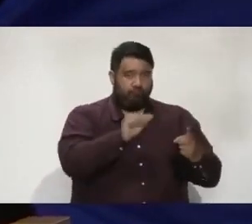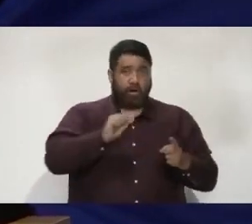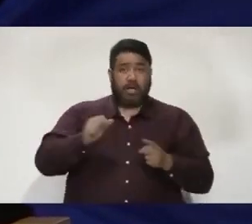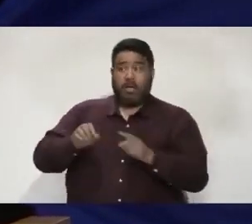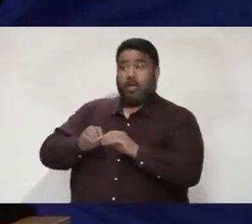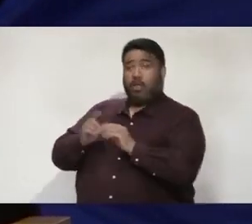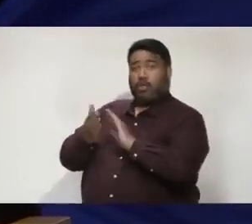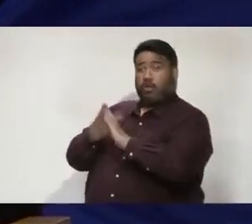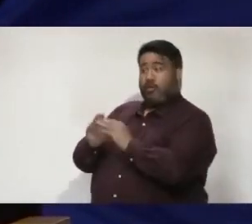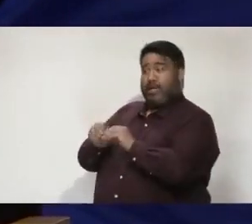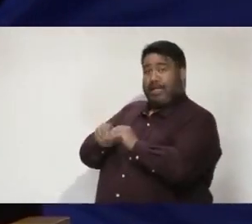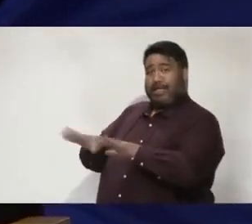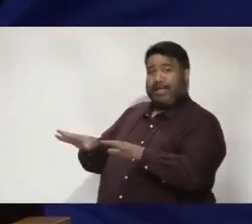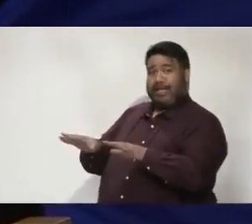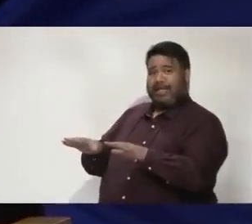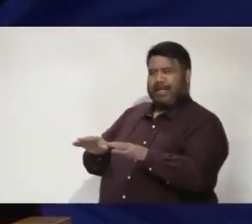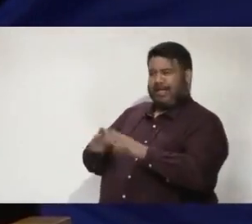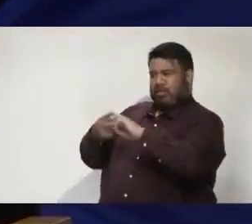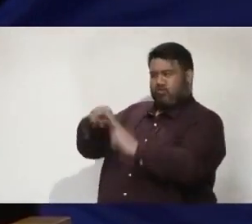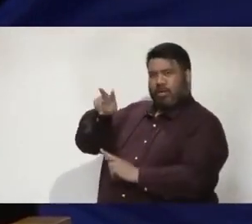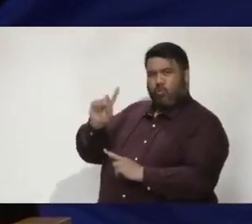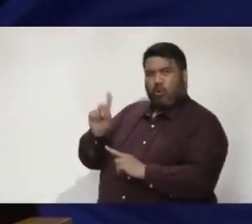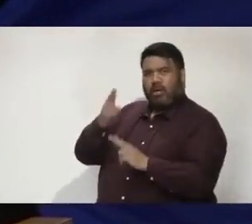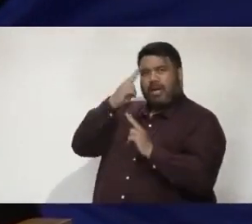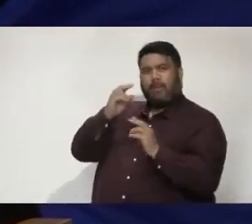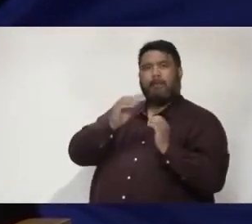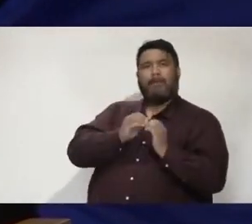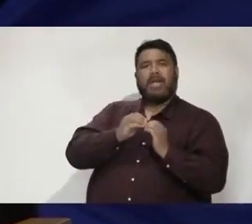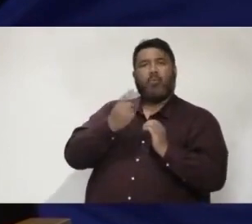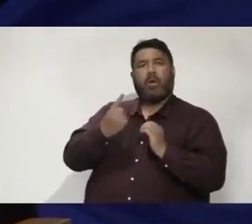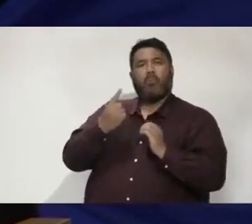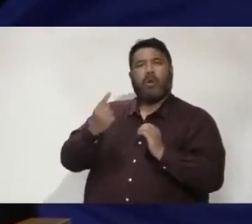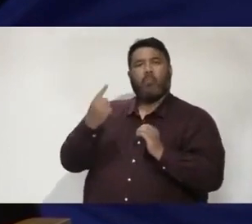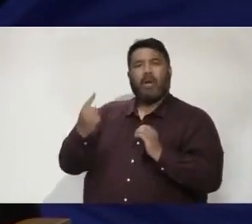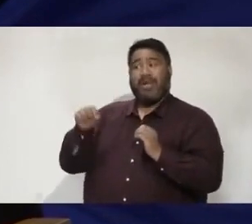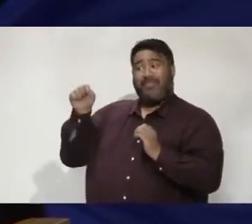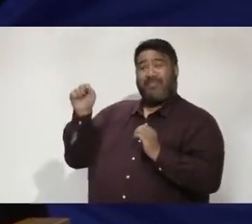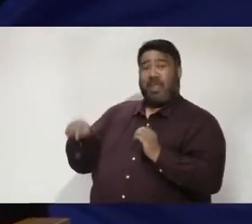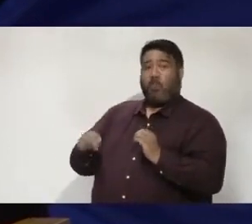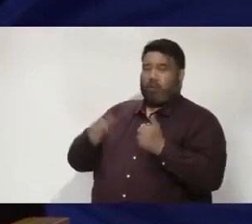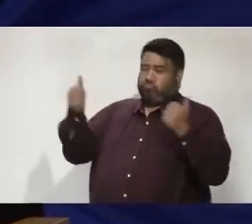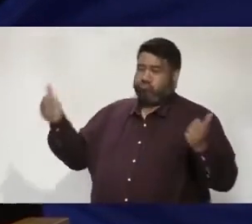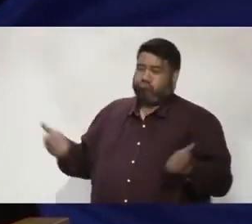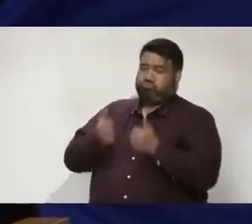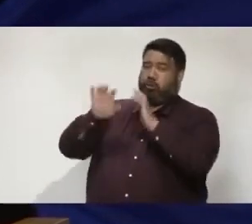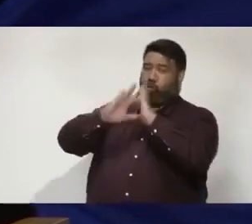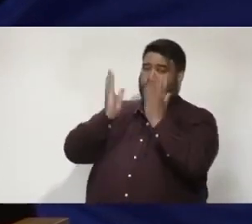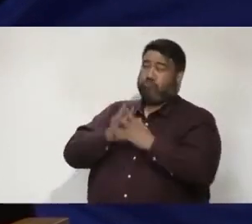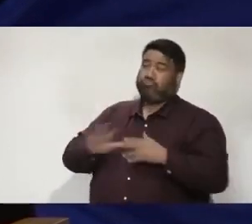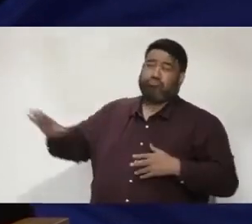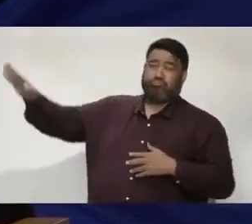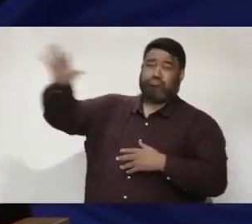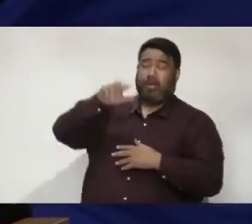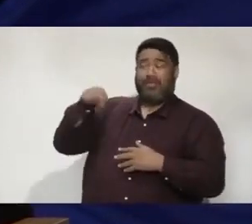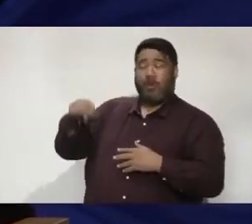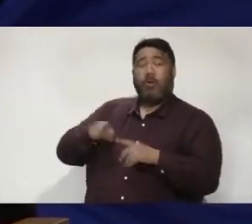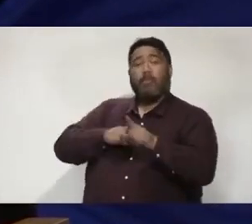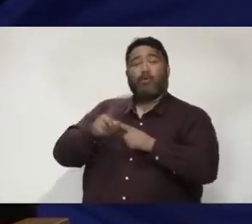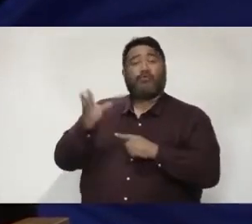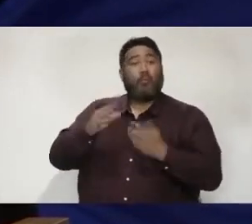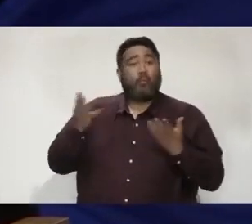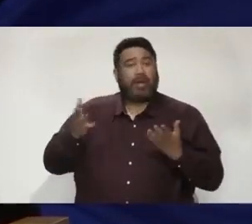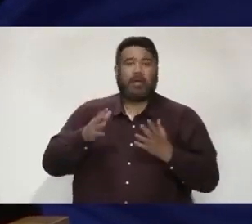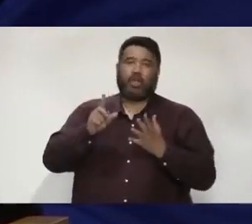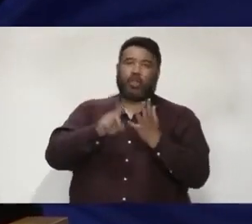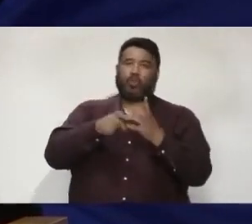is the B111 strain, and knowing where that is most prevalent in the world. And we know that that is most likely to come out of the UK. So the first thing